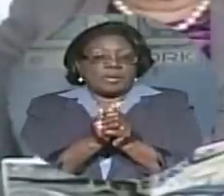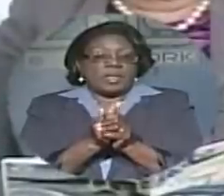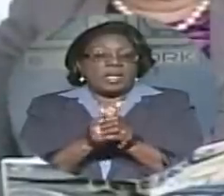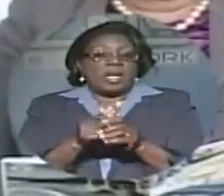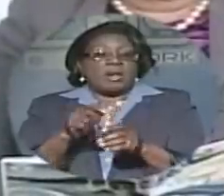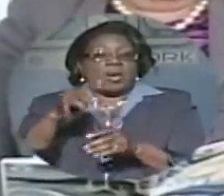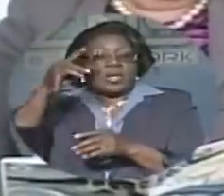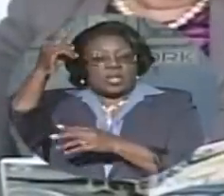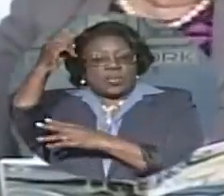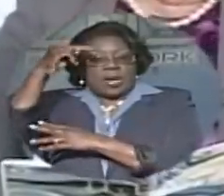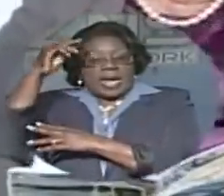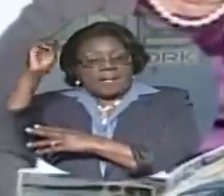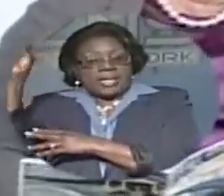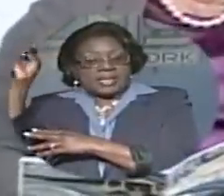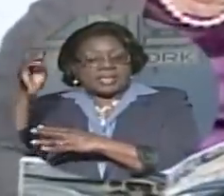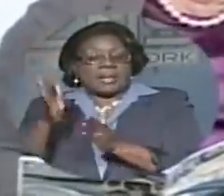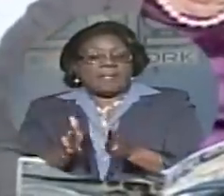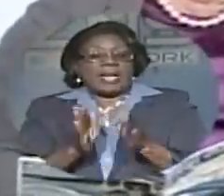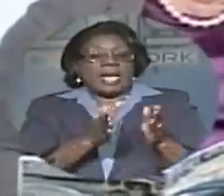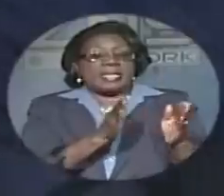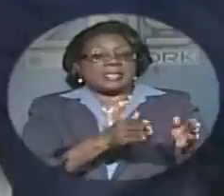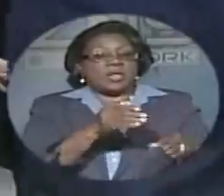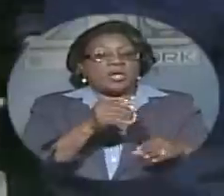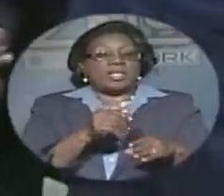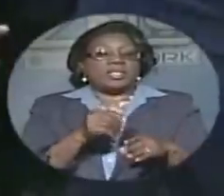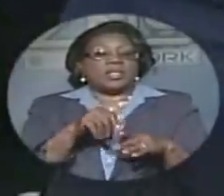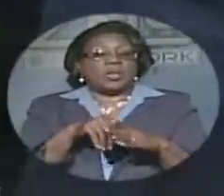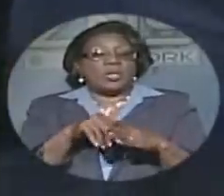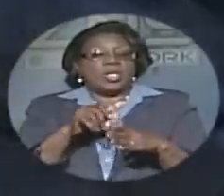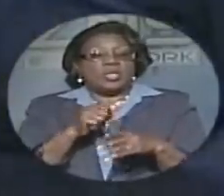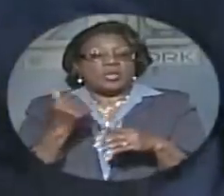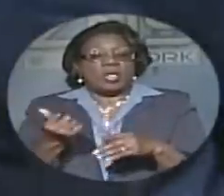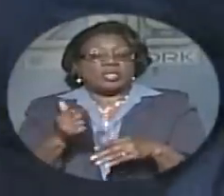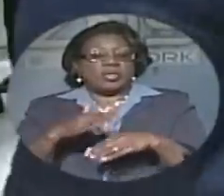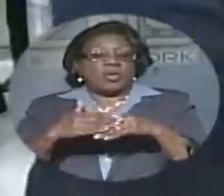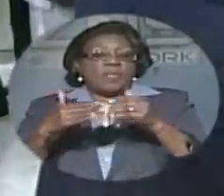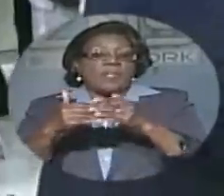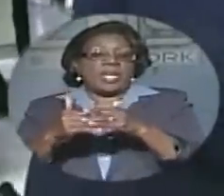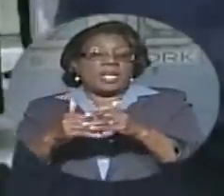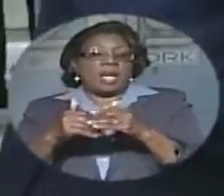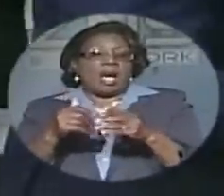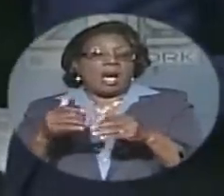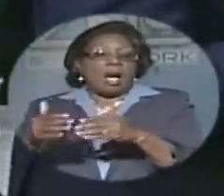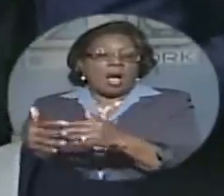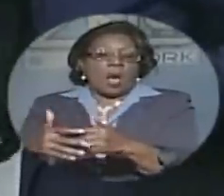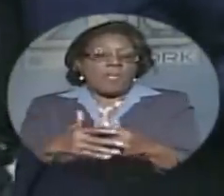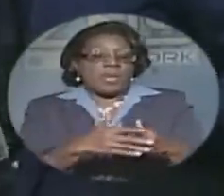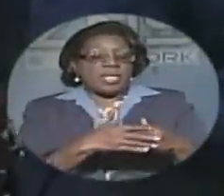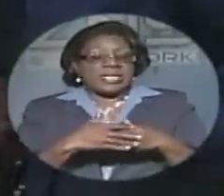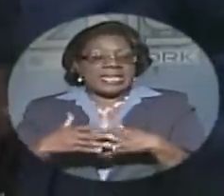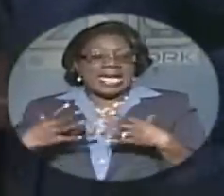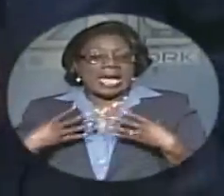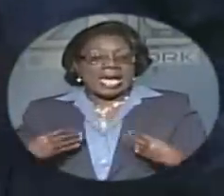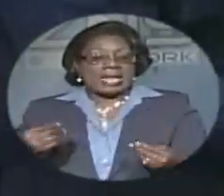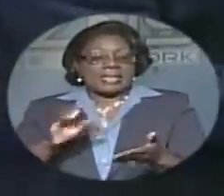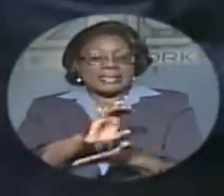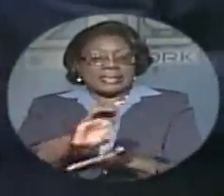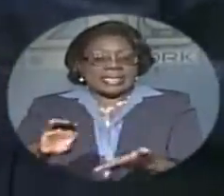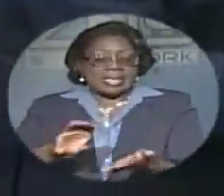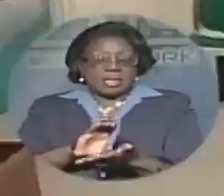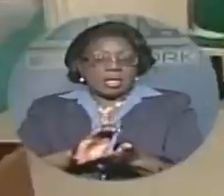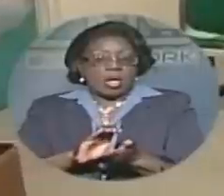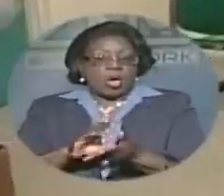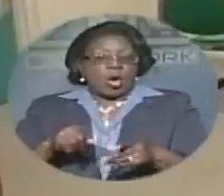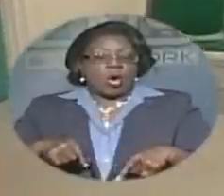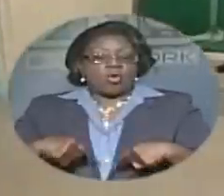According to Prime Minister Ingraham, plans are also in the pipeline to construct a community health center on Grand Bahama. The Prime Minister